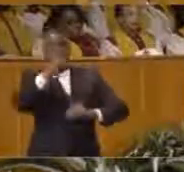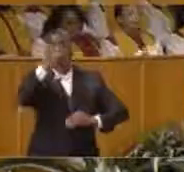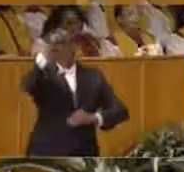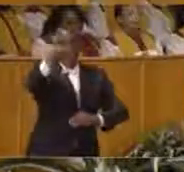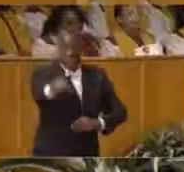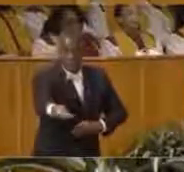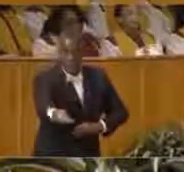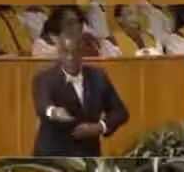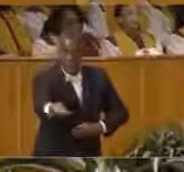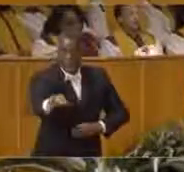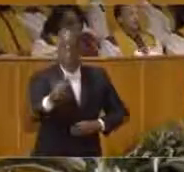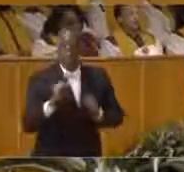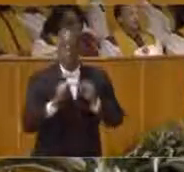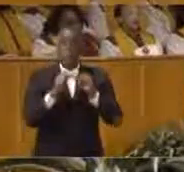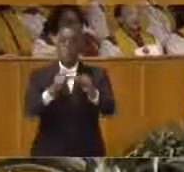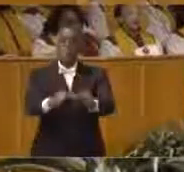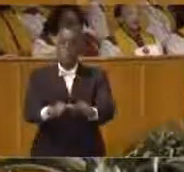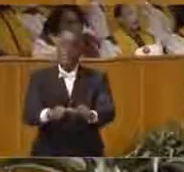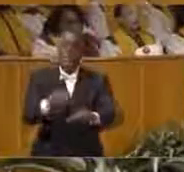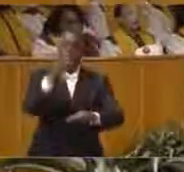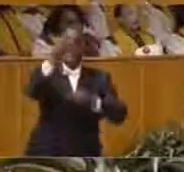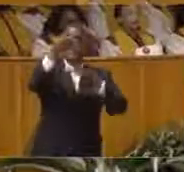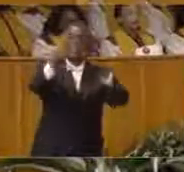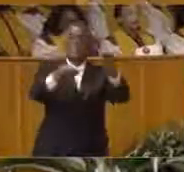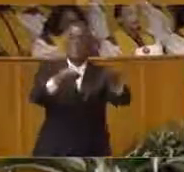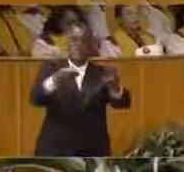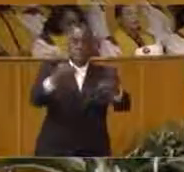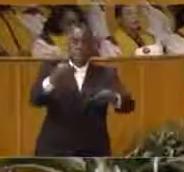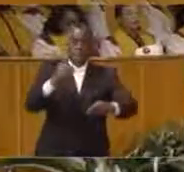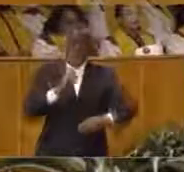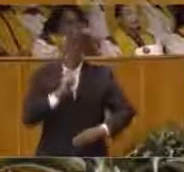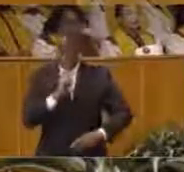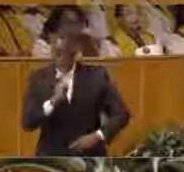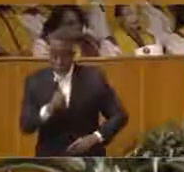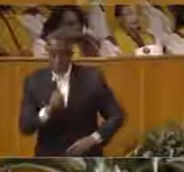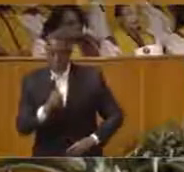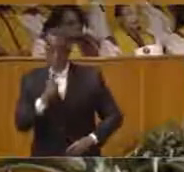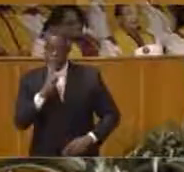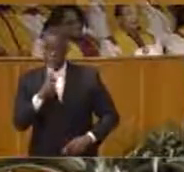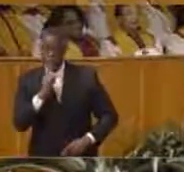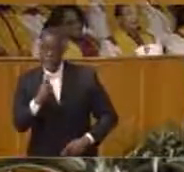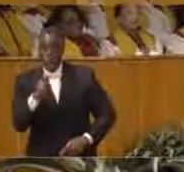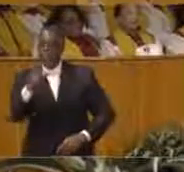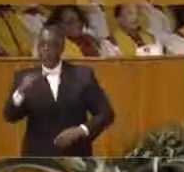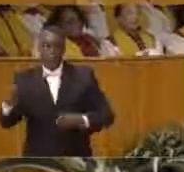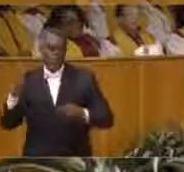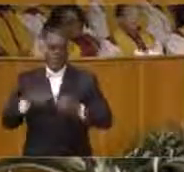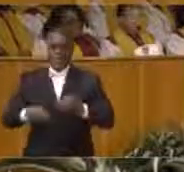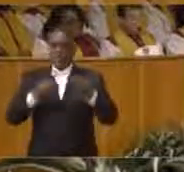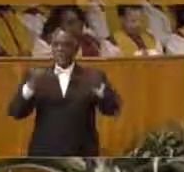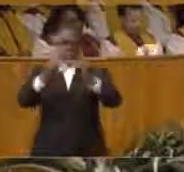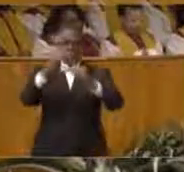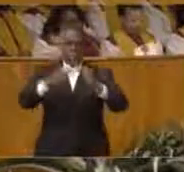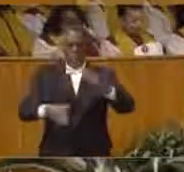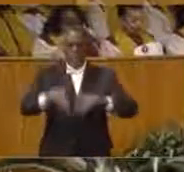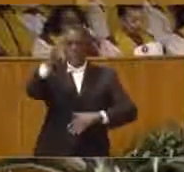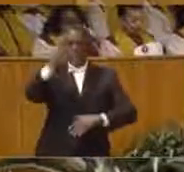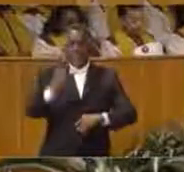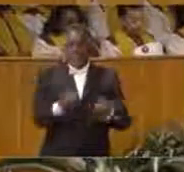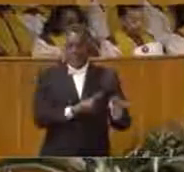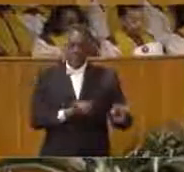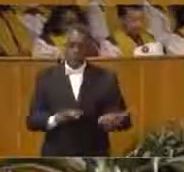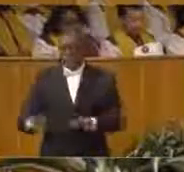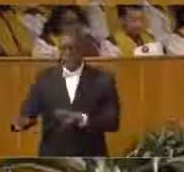you. Just keep on giving. Because it's really true that you can't beat God's giving. And as they